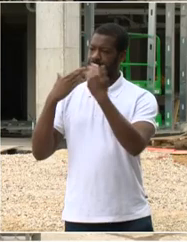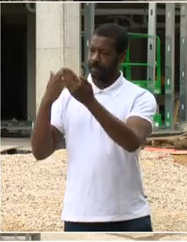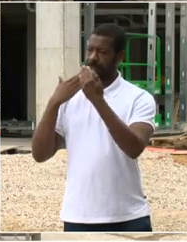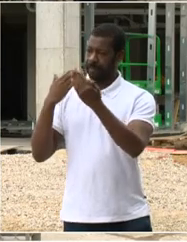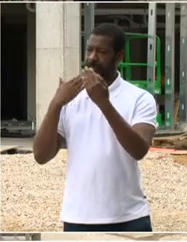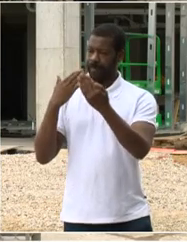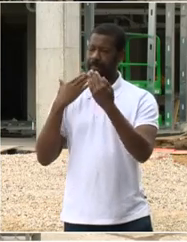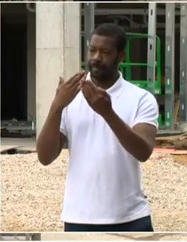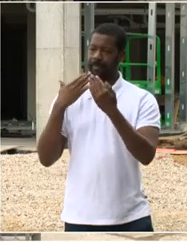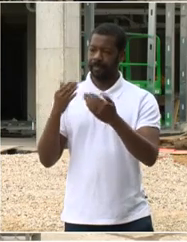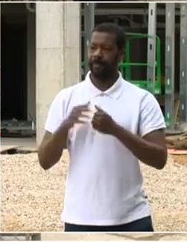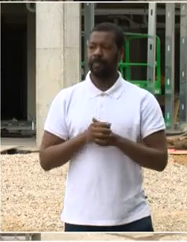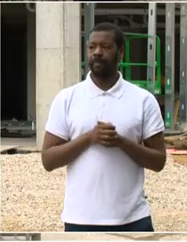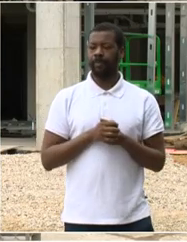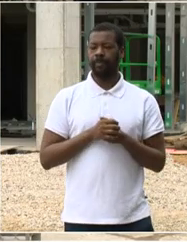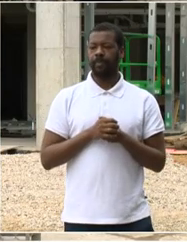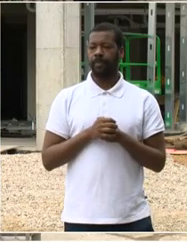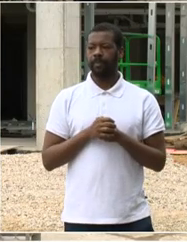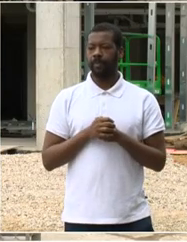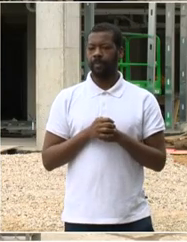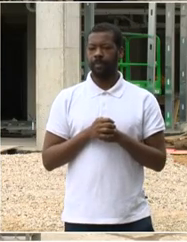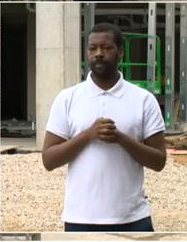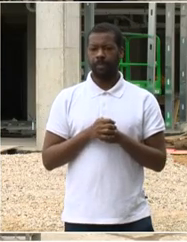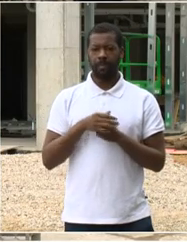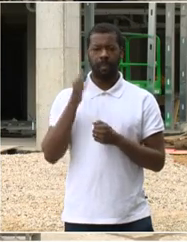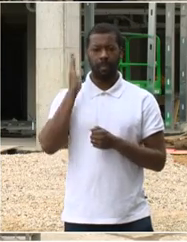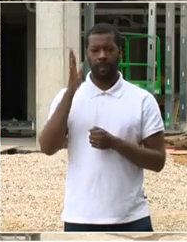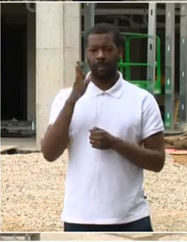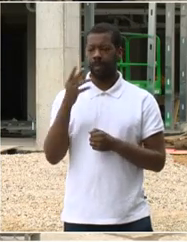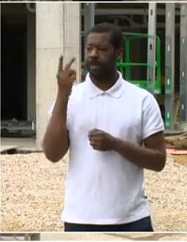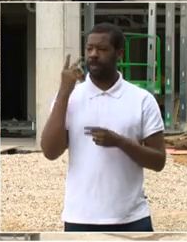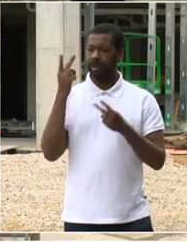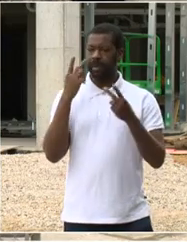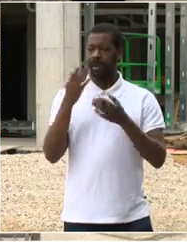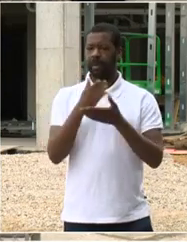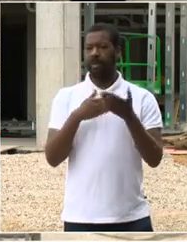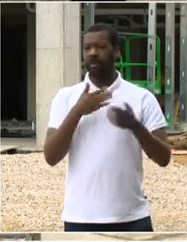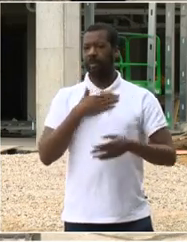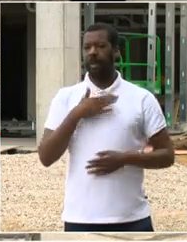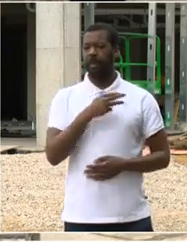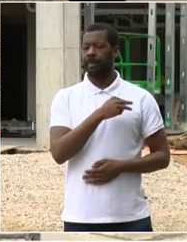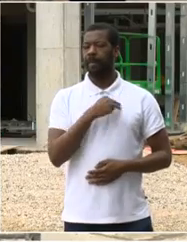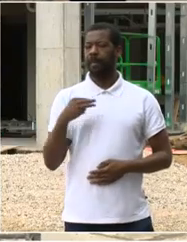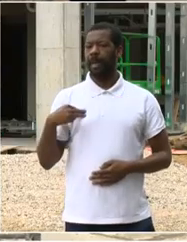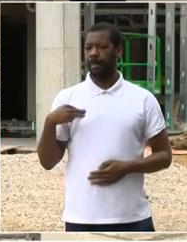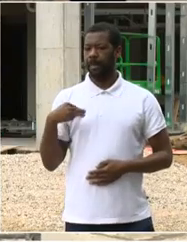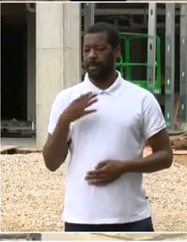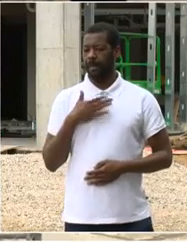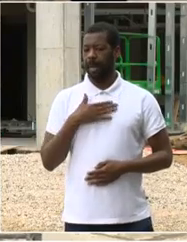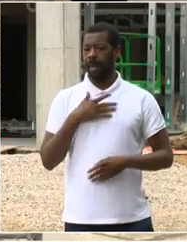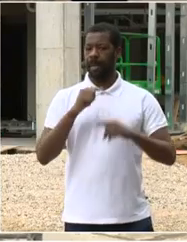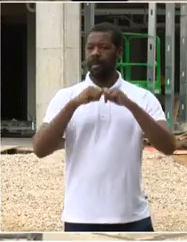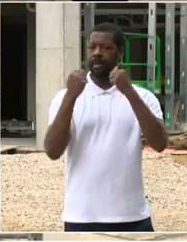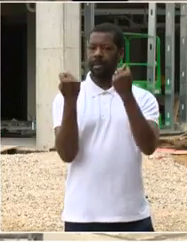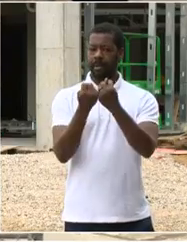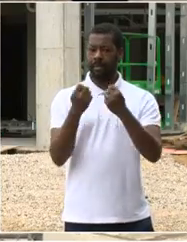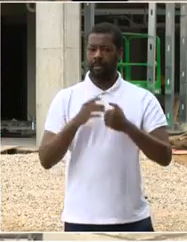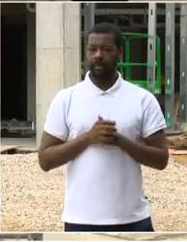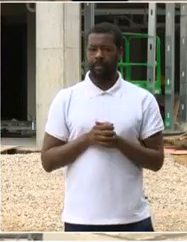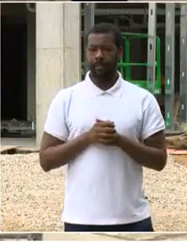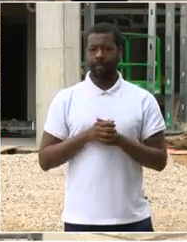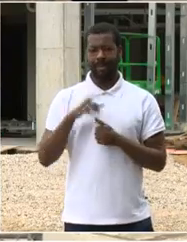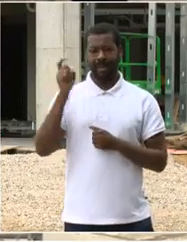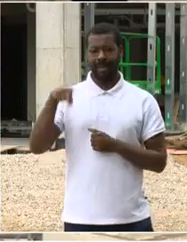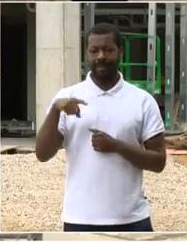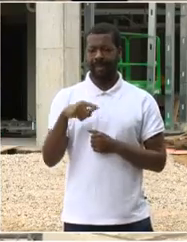of applause as well. You're going to hear from a few members of my team, but you'll have to